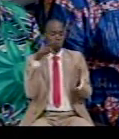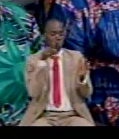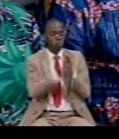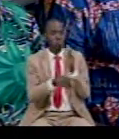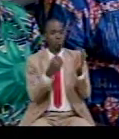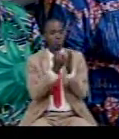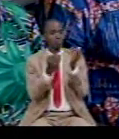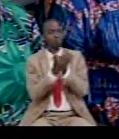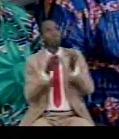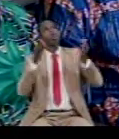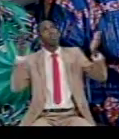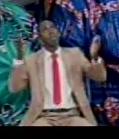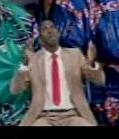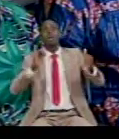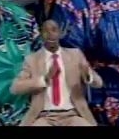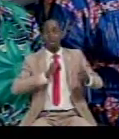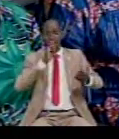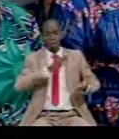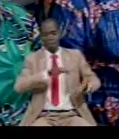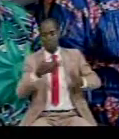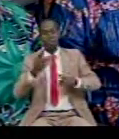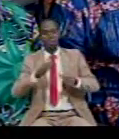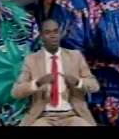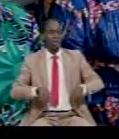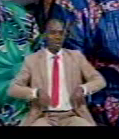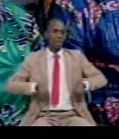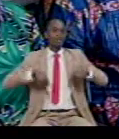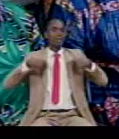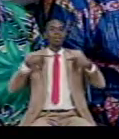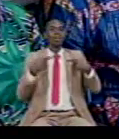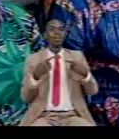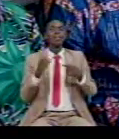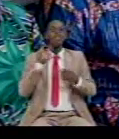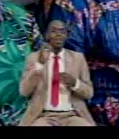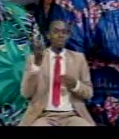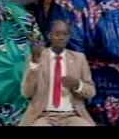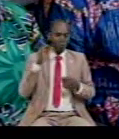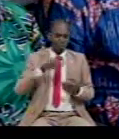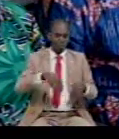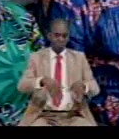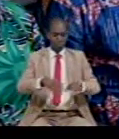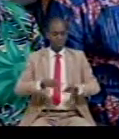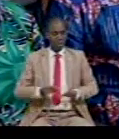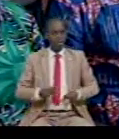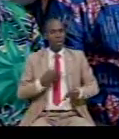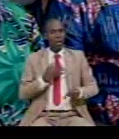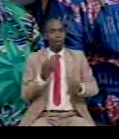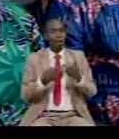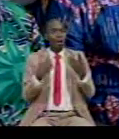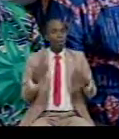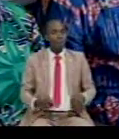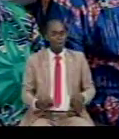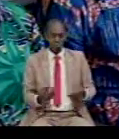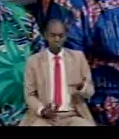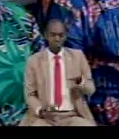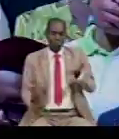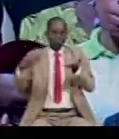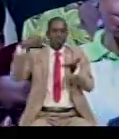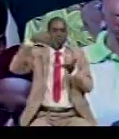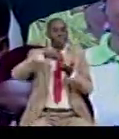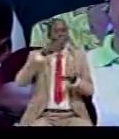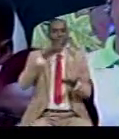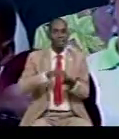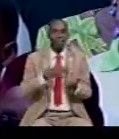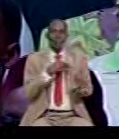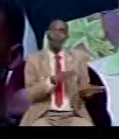still alive. And was still speaking. He was buried, and then he rose again, and he went to heaven at the right hand